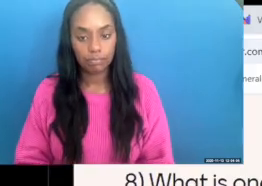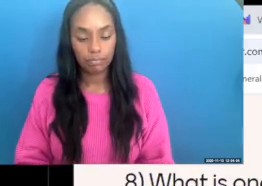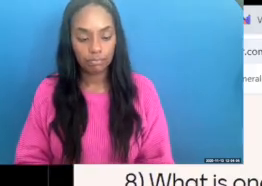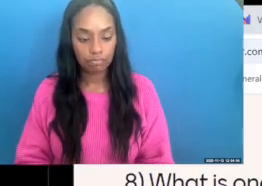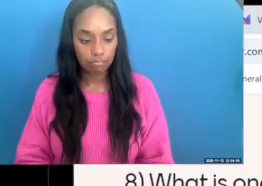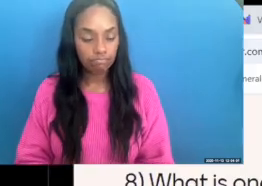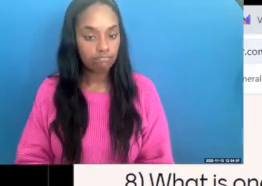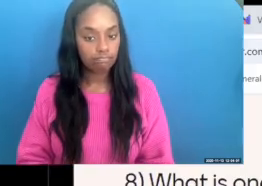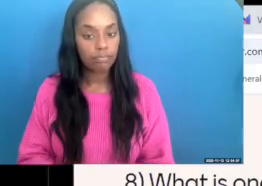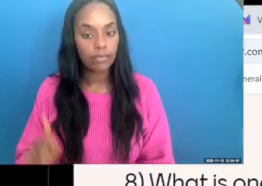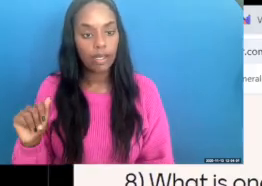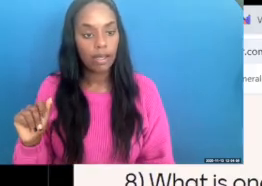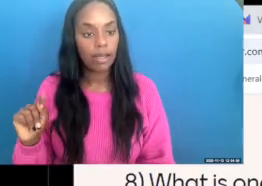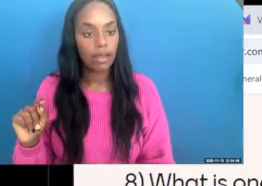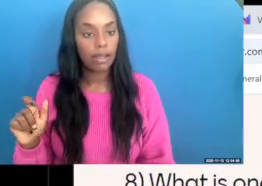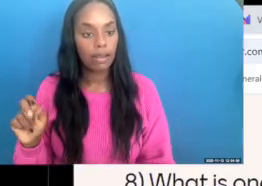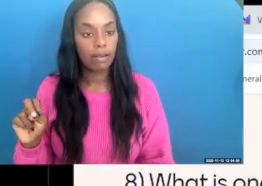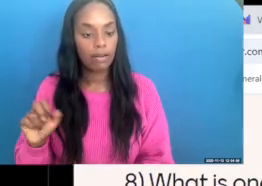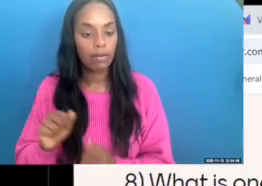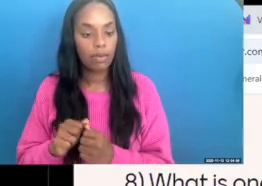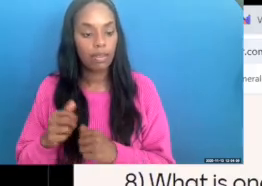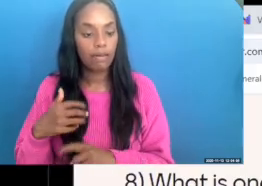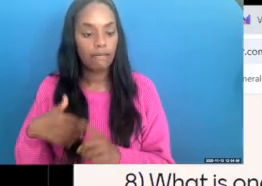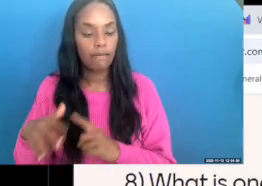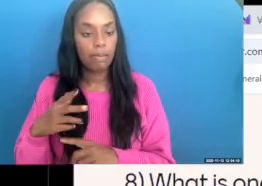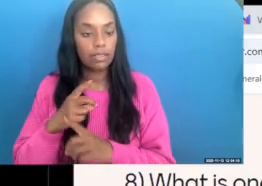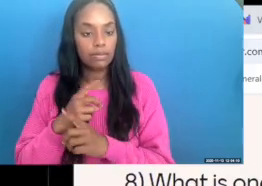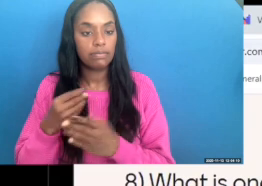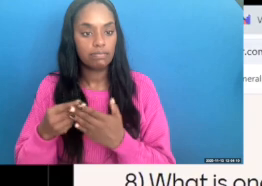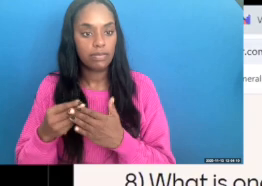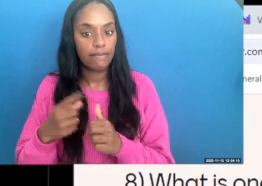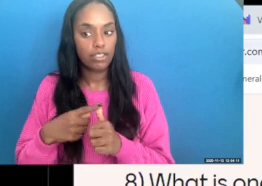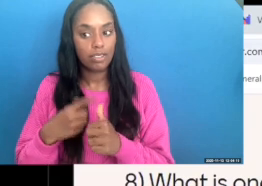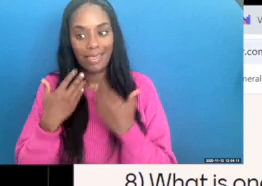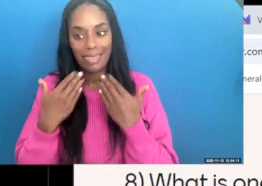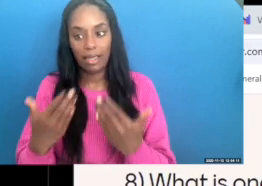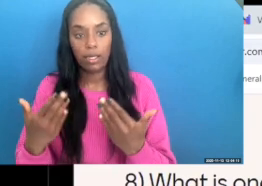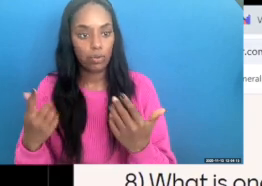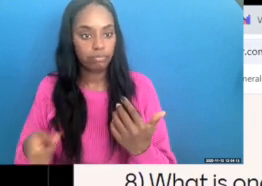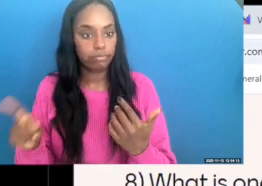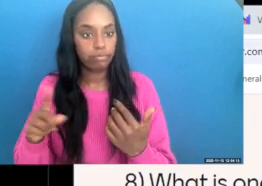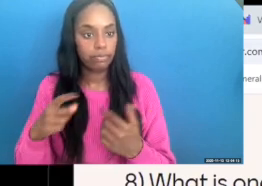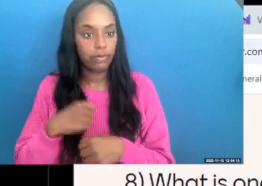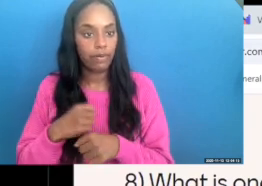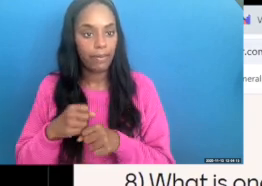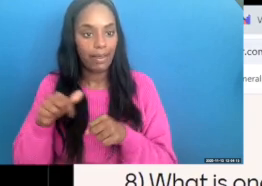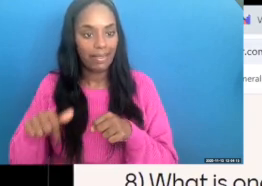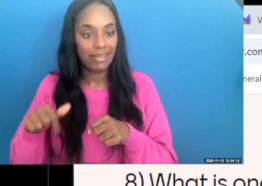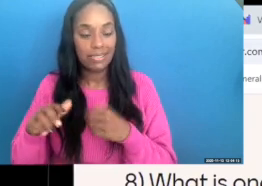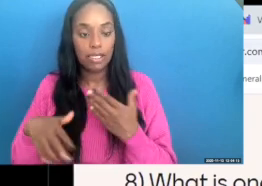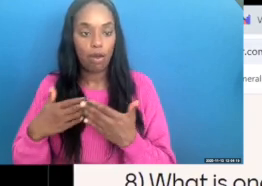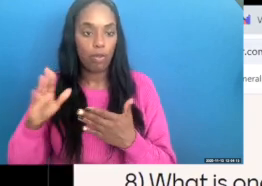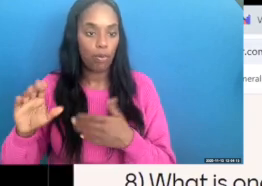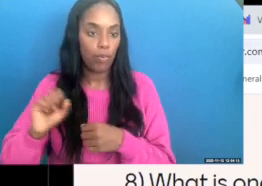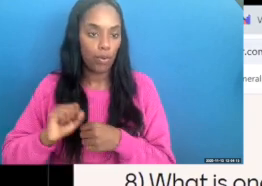Thank you so Caitlin? much. Yep, sorry, the mute thing was a No little worries. there. Really appreciate it. I'm Caitlin